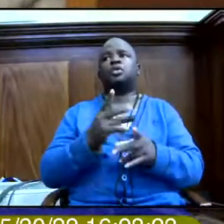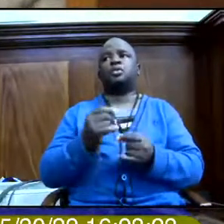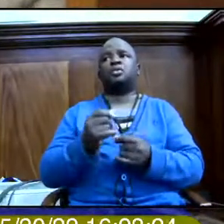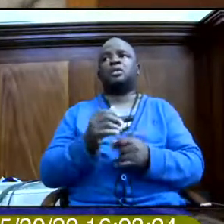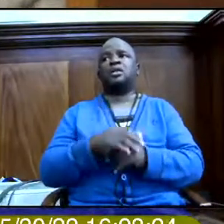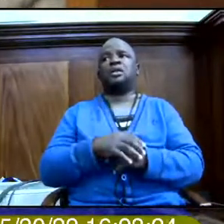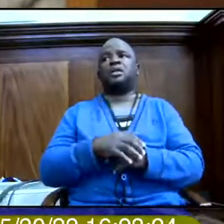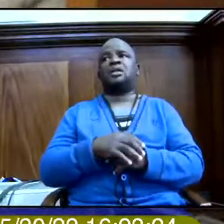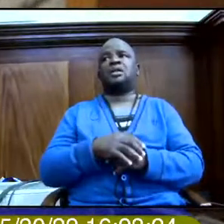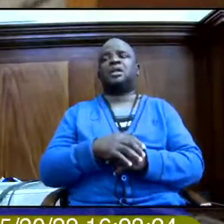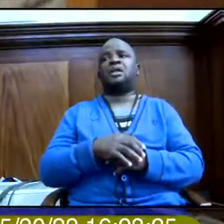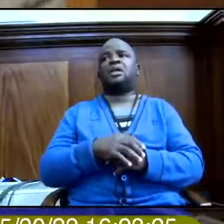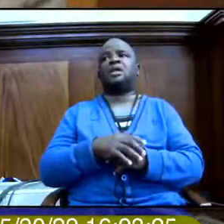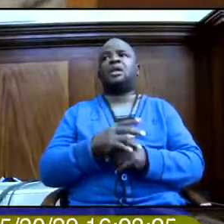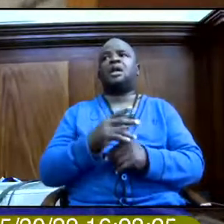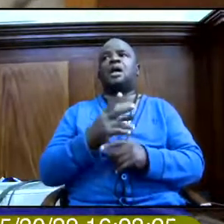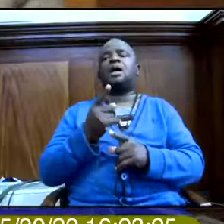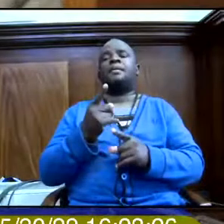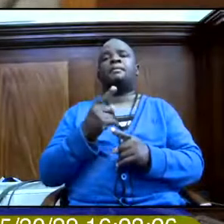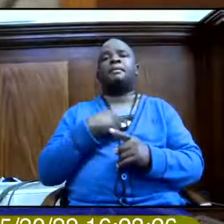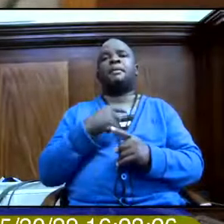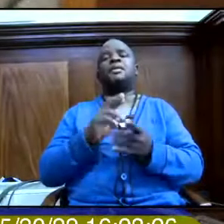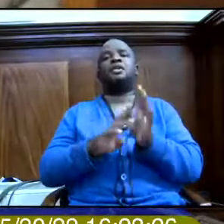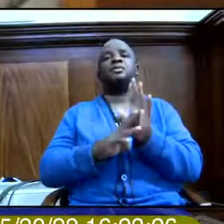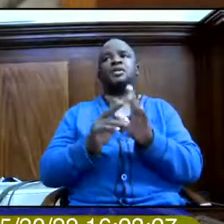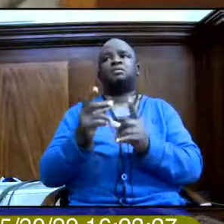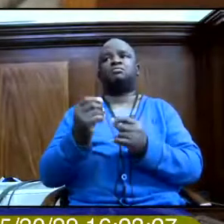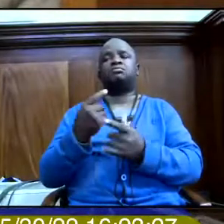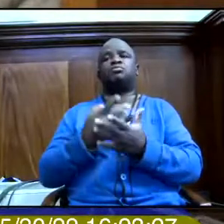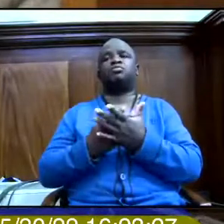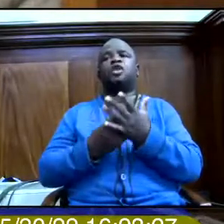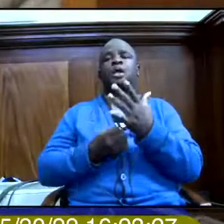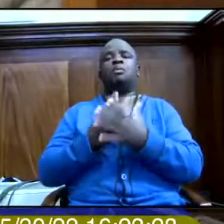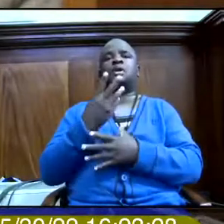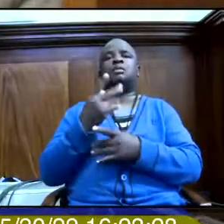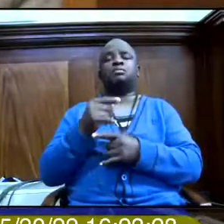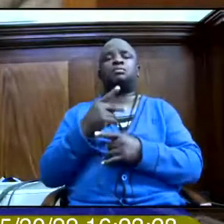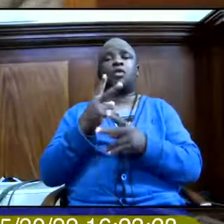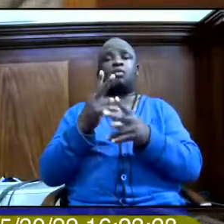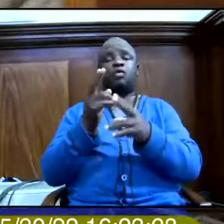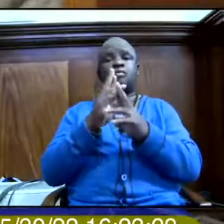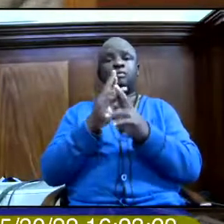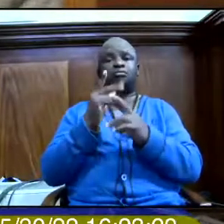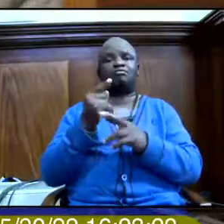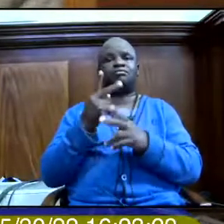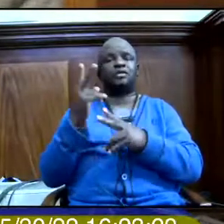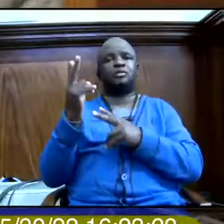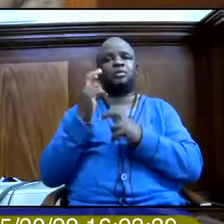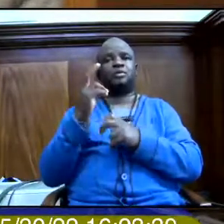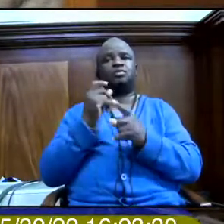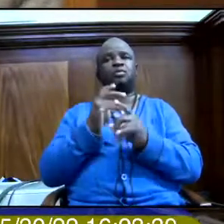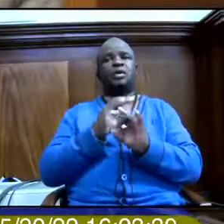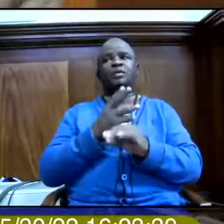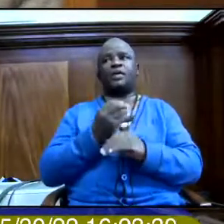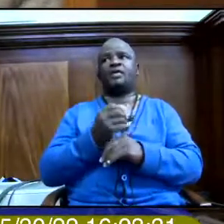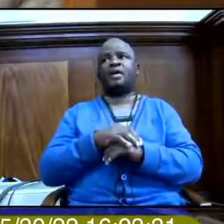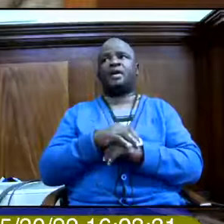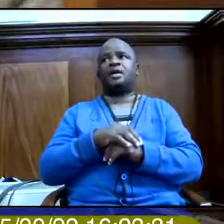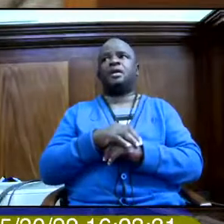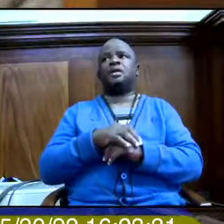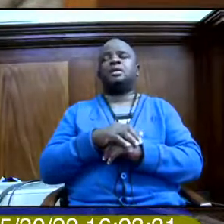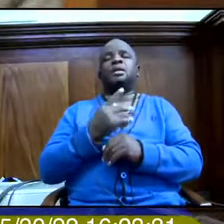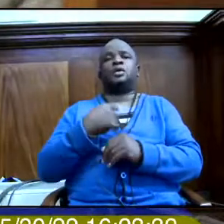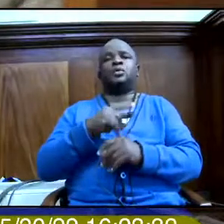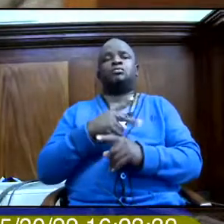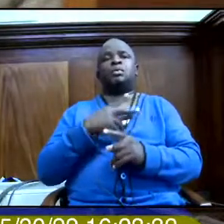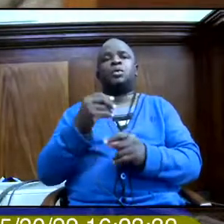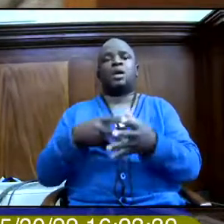of the affiliates they have spoken and i think their voices are heard but what we want to